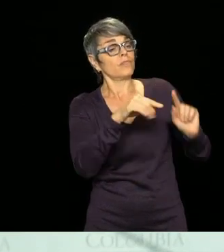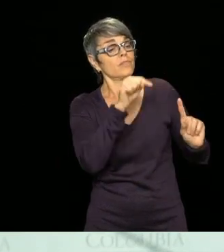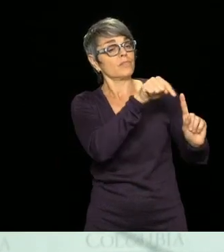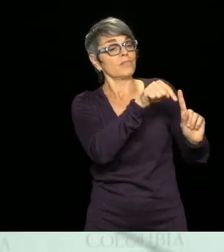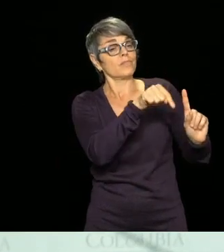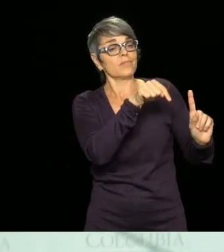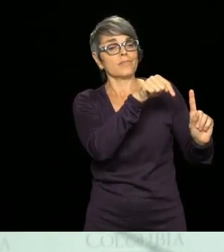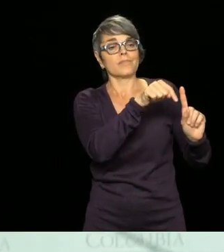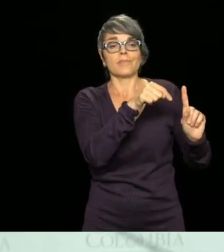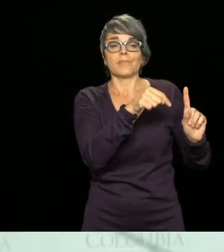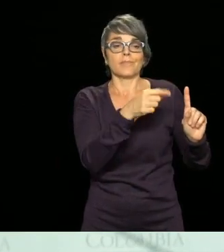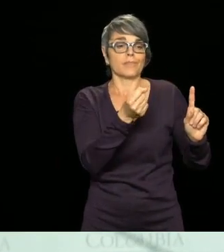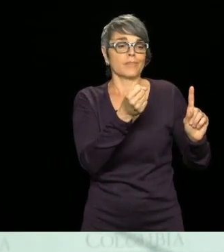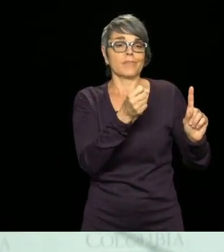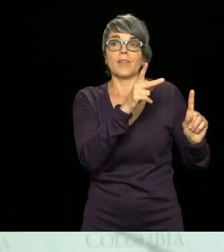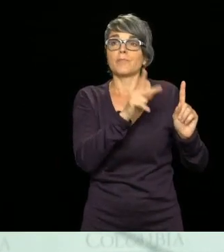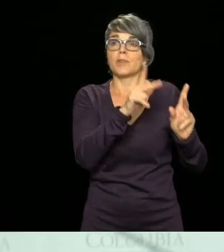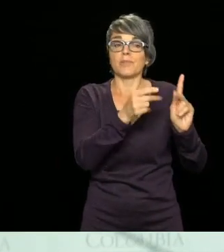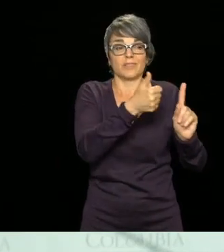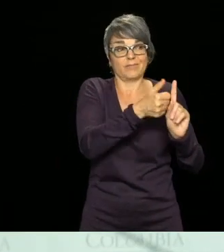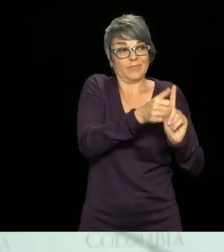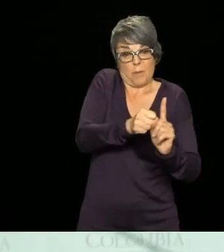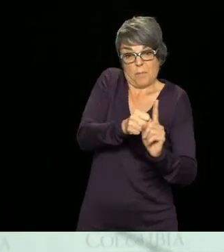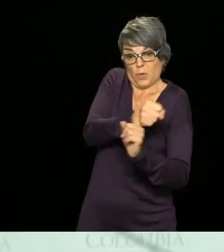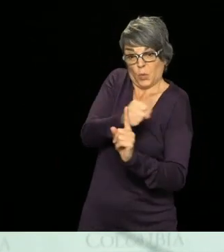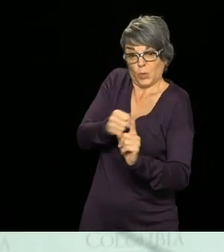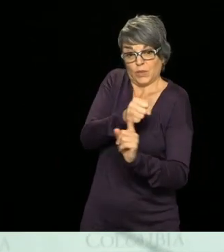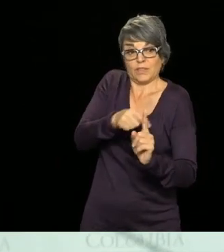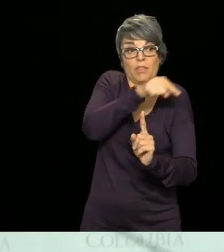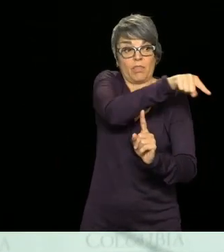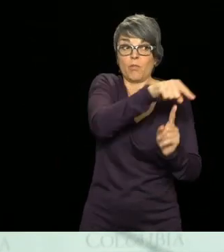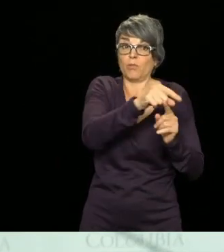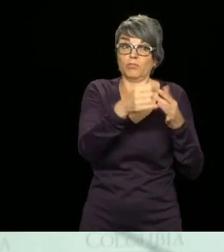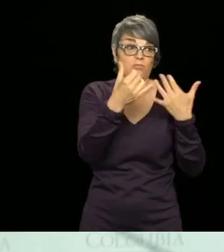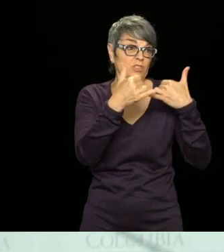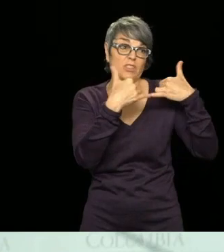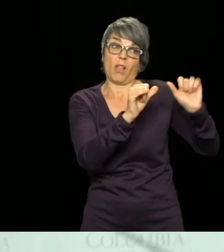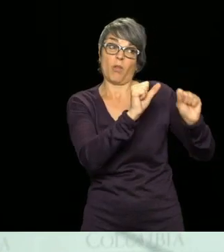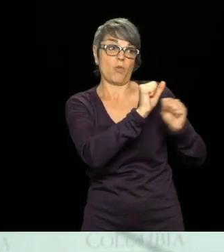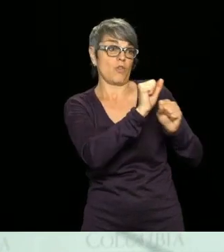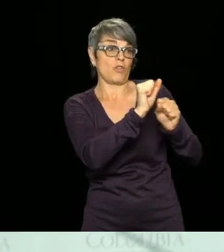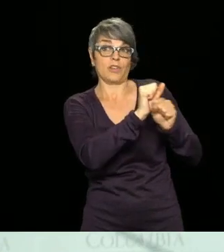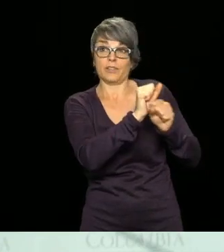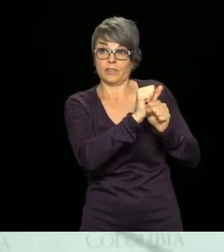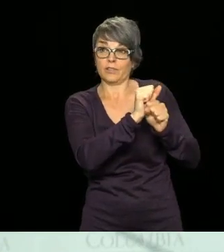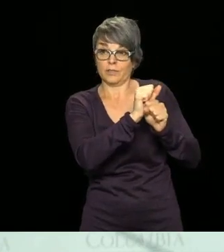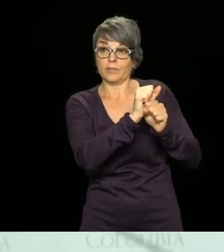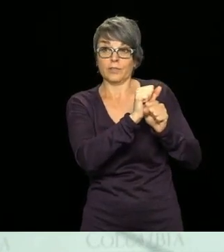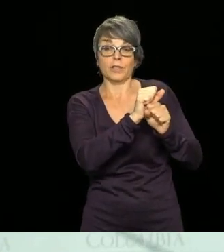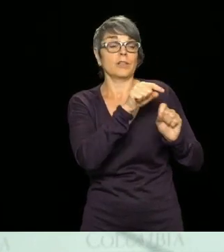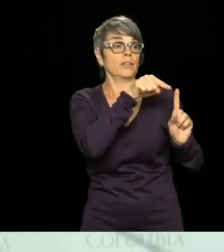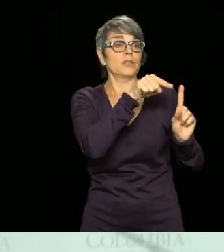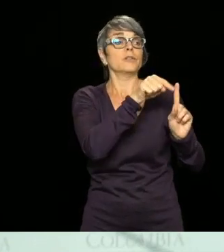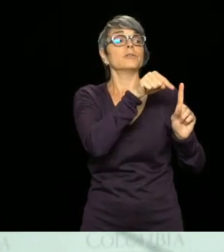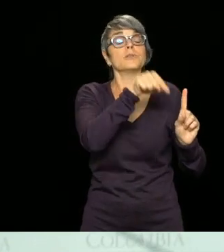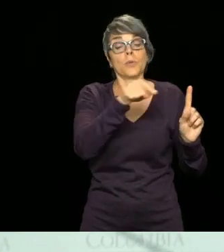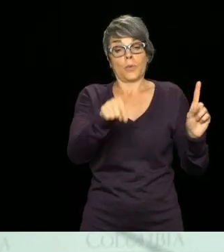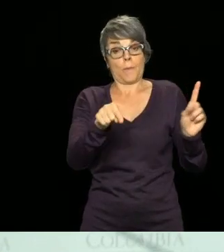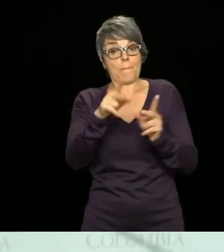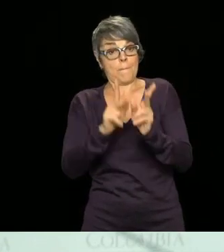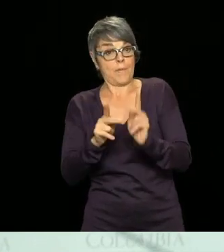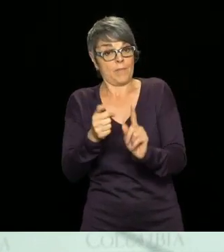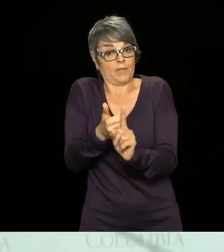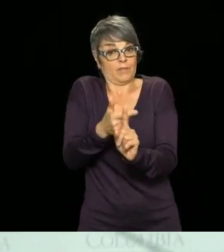have continued on with work. Not all work has been shut down, and so in those circumstances, those survivors have been